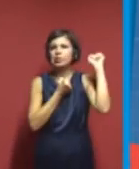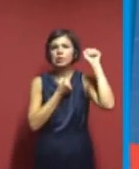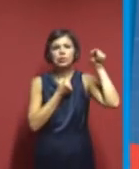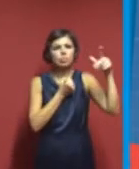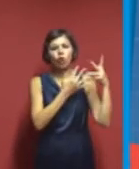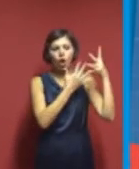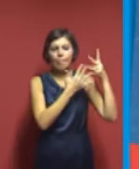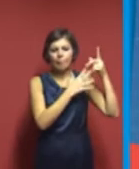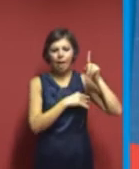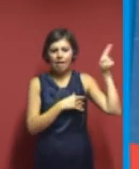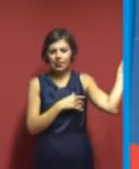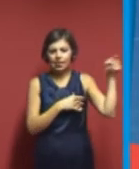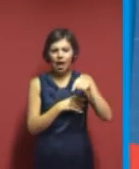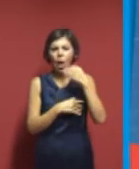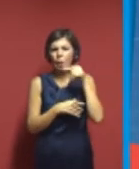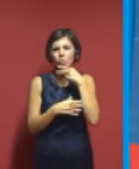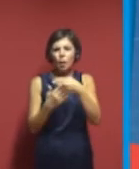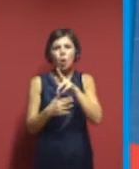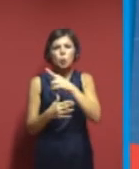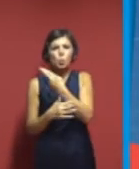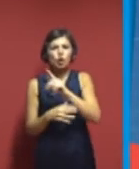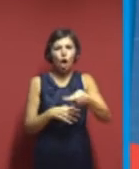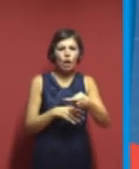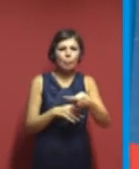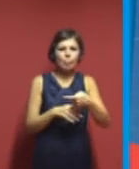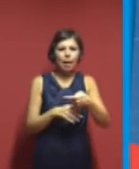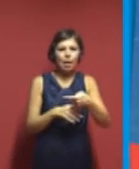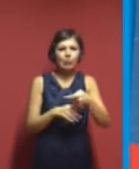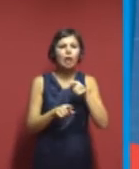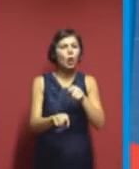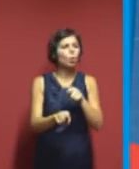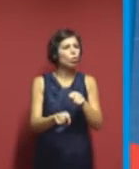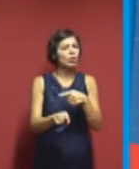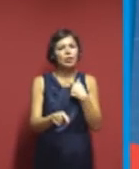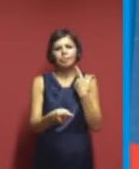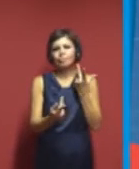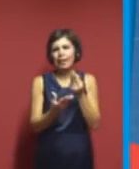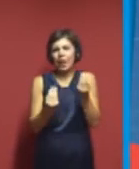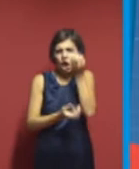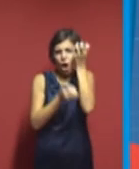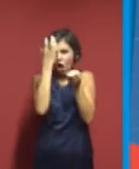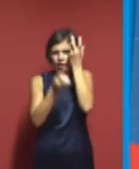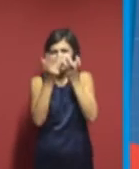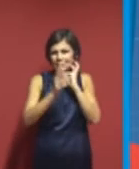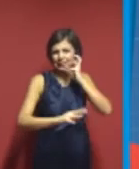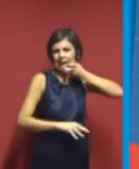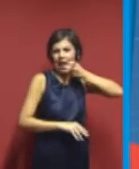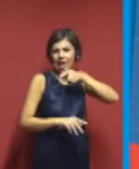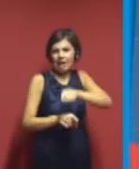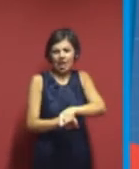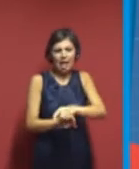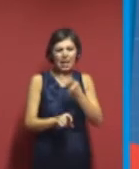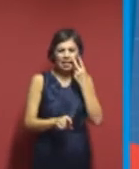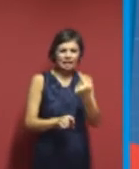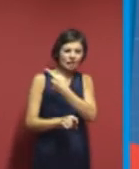machine age parody, just fun things. This is an automatic mouth wiper. Got the napkin